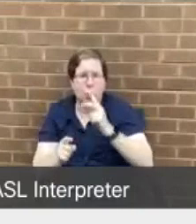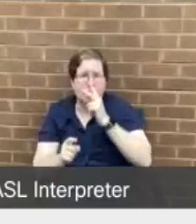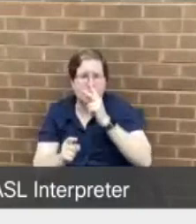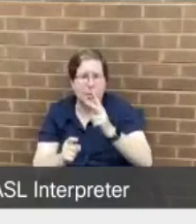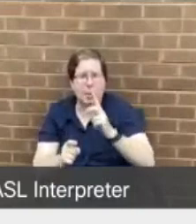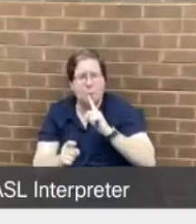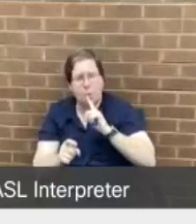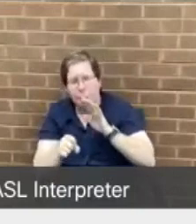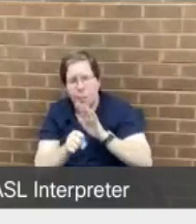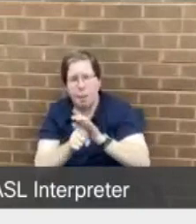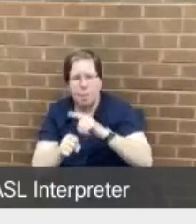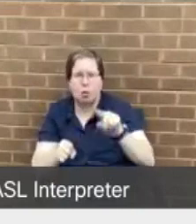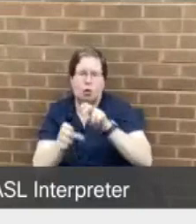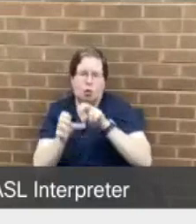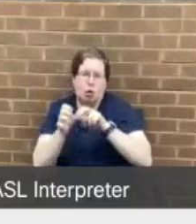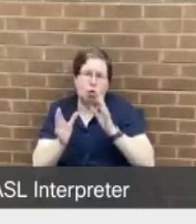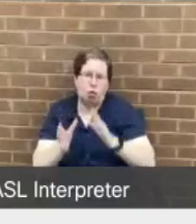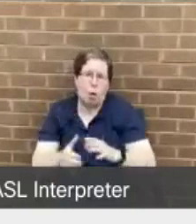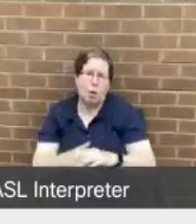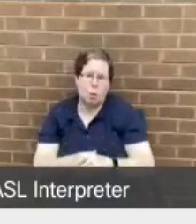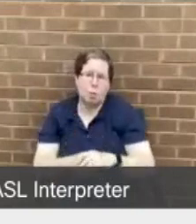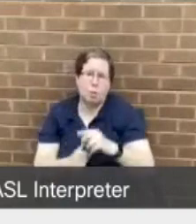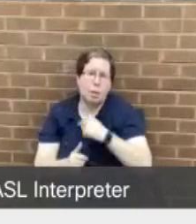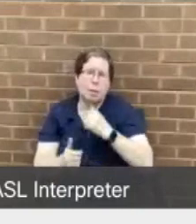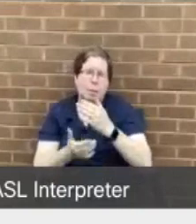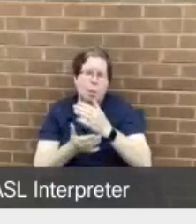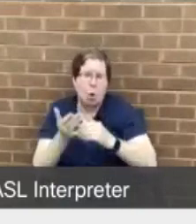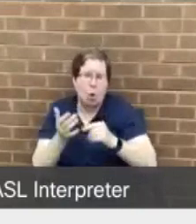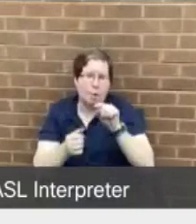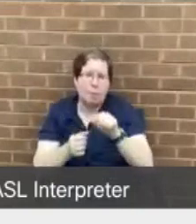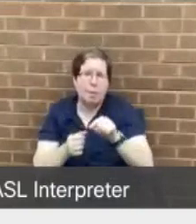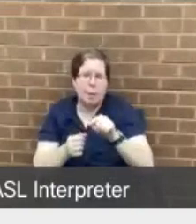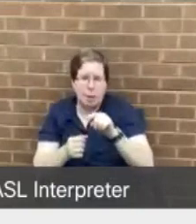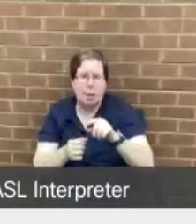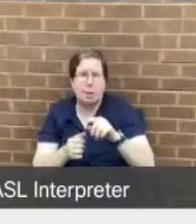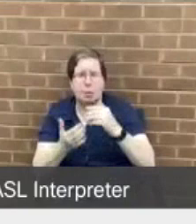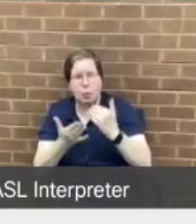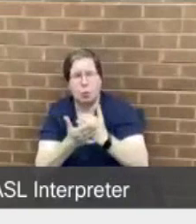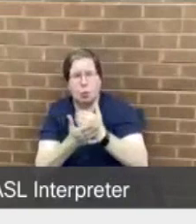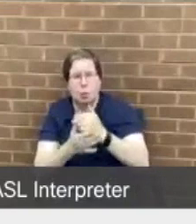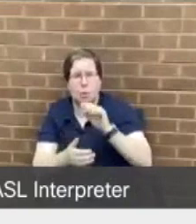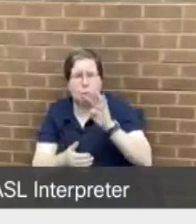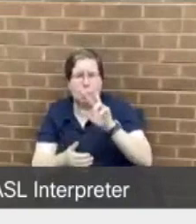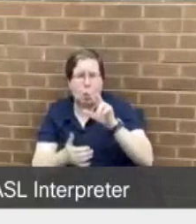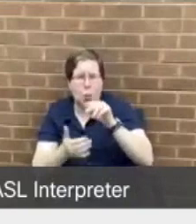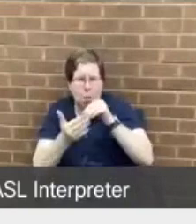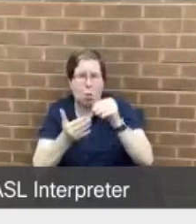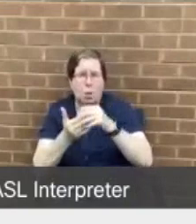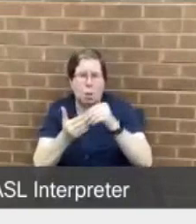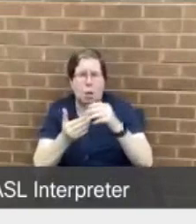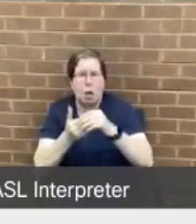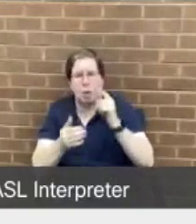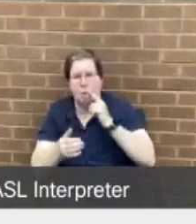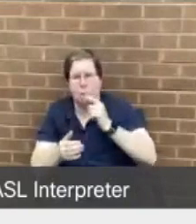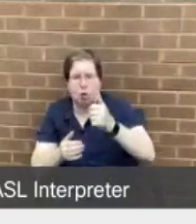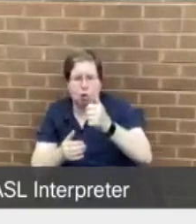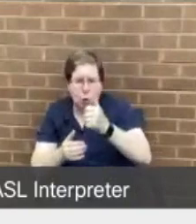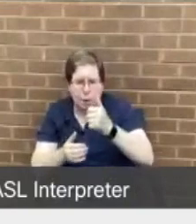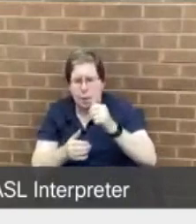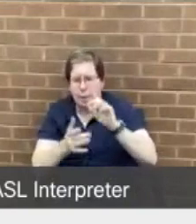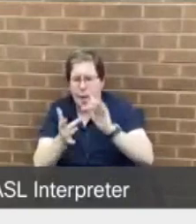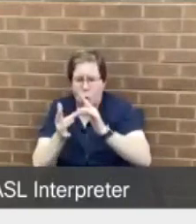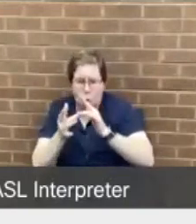to our riders. As part of this, this CTP dedicates $43 million to transit network improvements to improve the